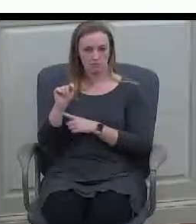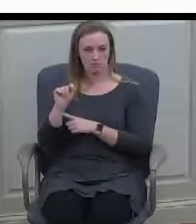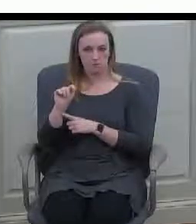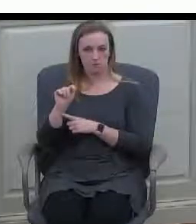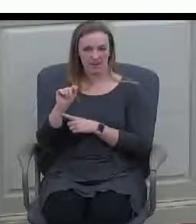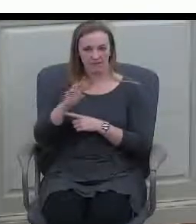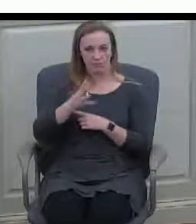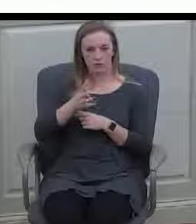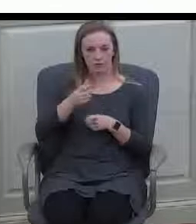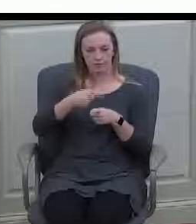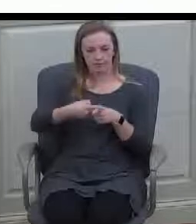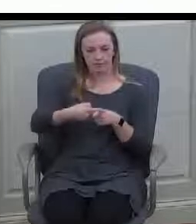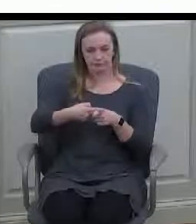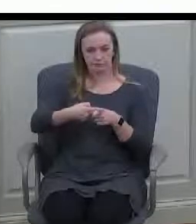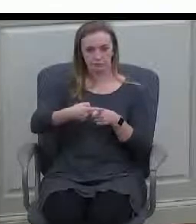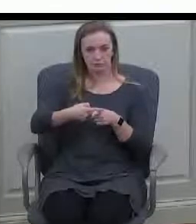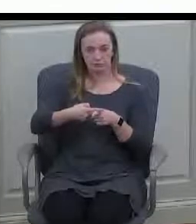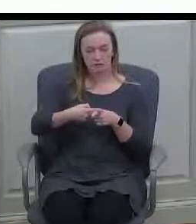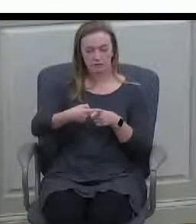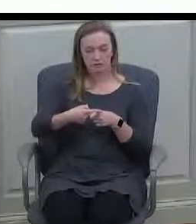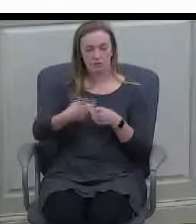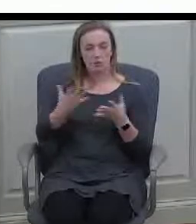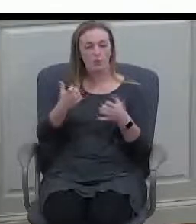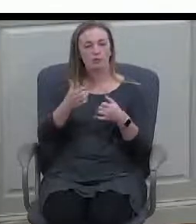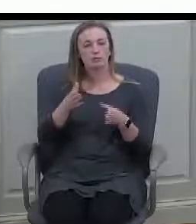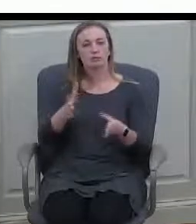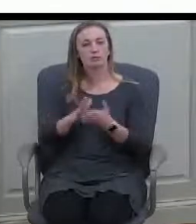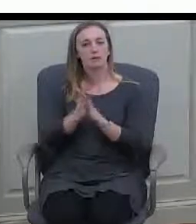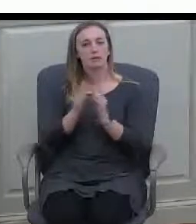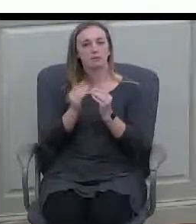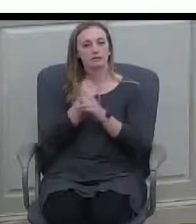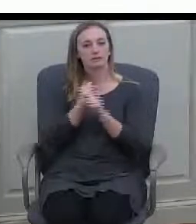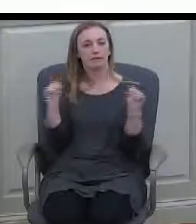4th to make the streets safer.